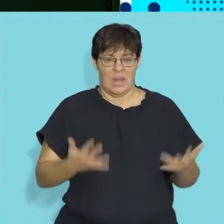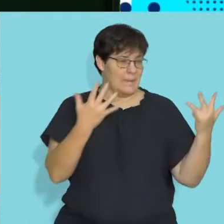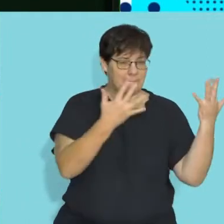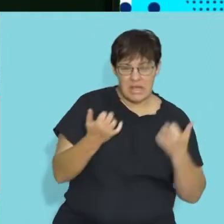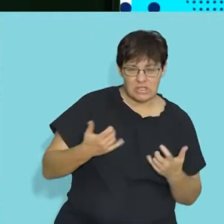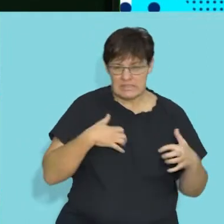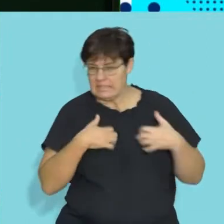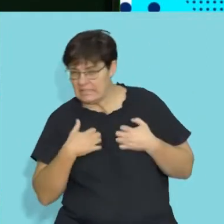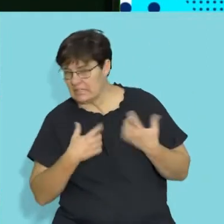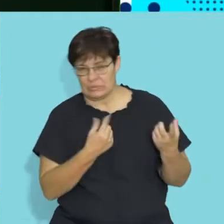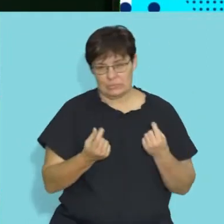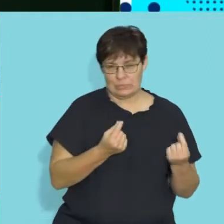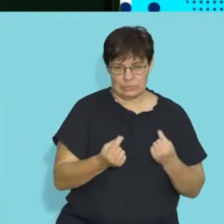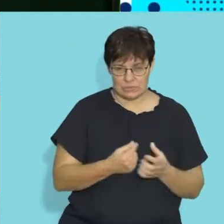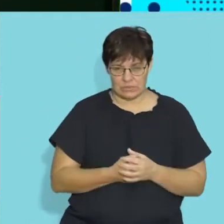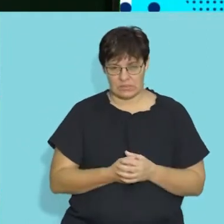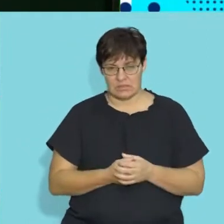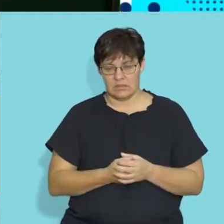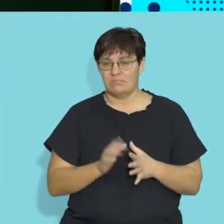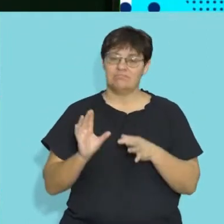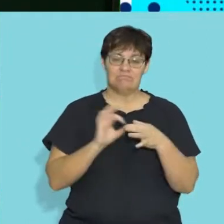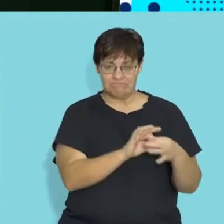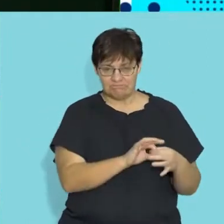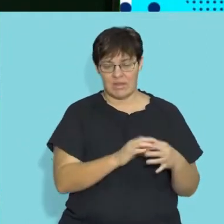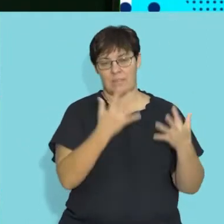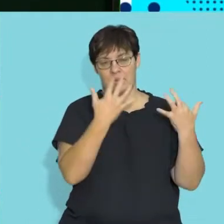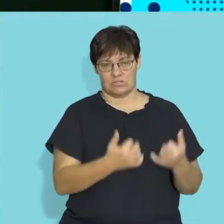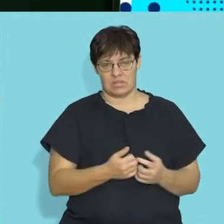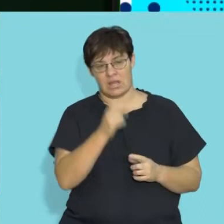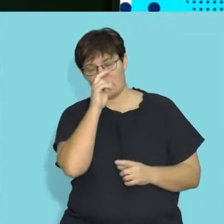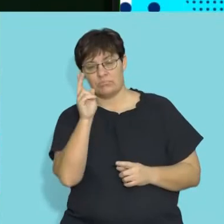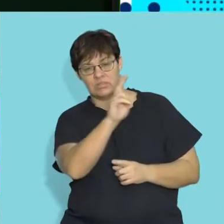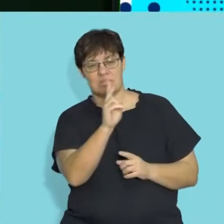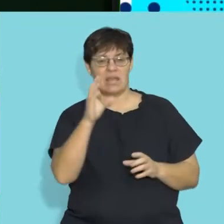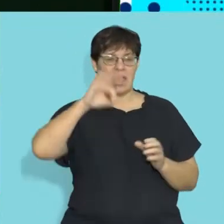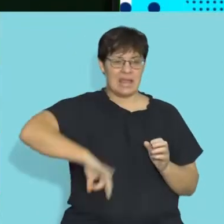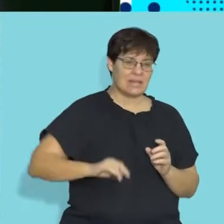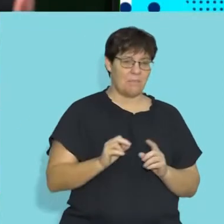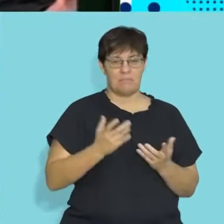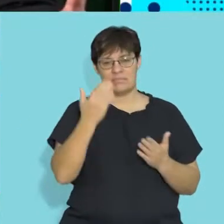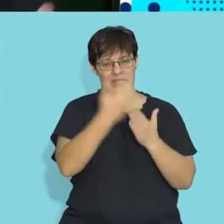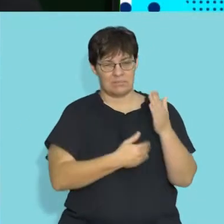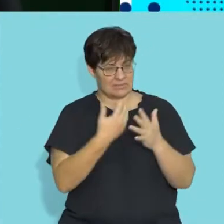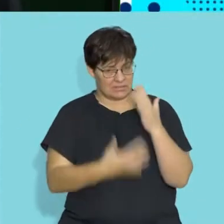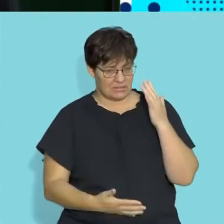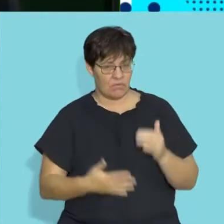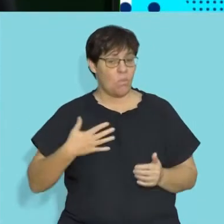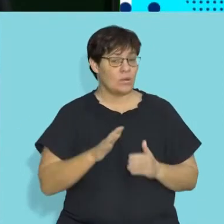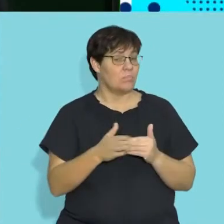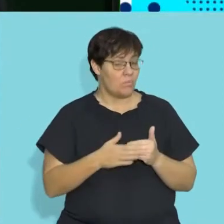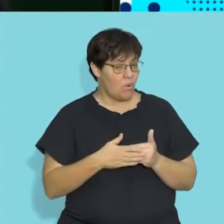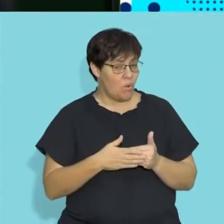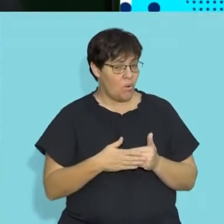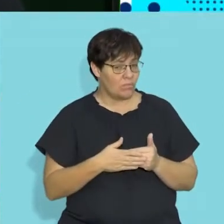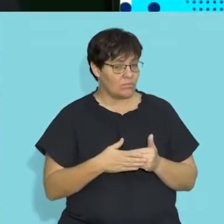your appetite with regards to budgets and everything related to budgets like projected income statements,